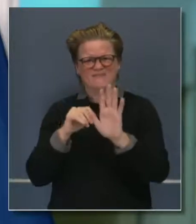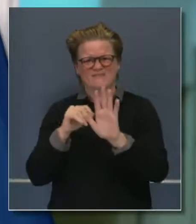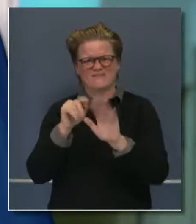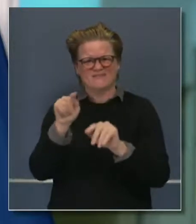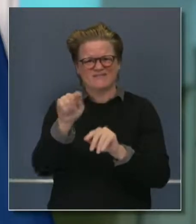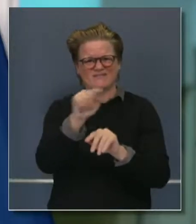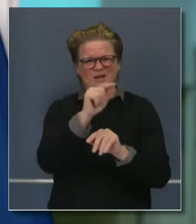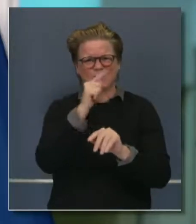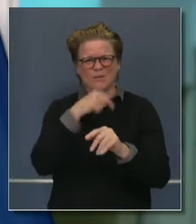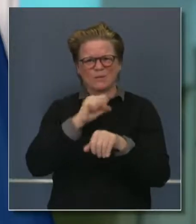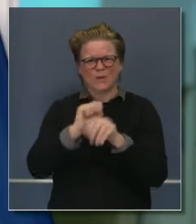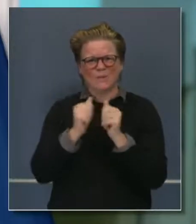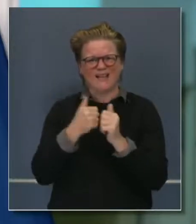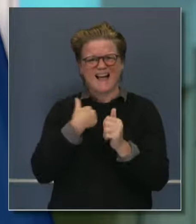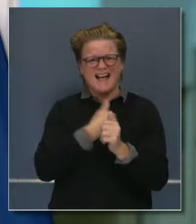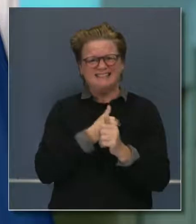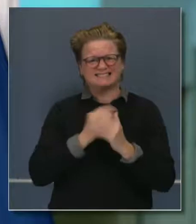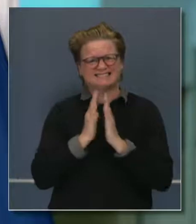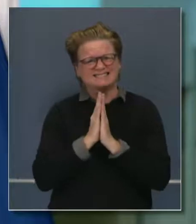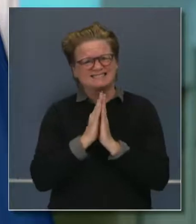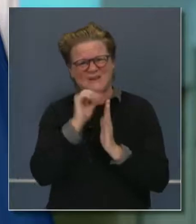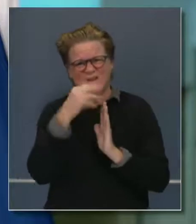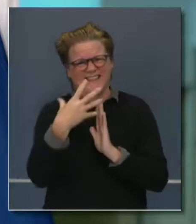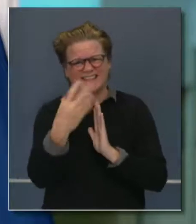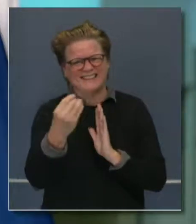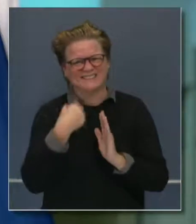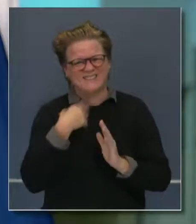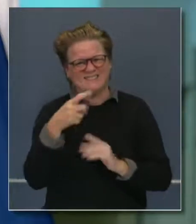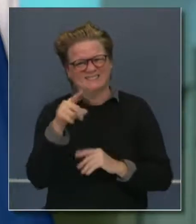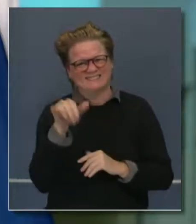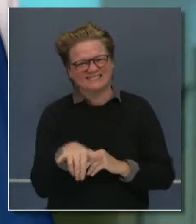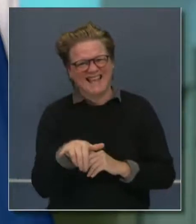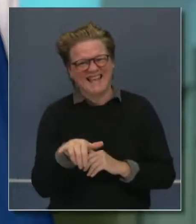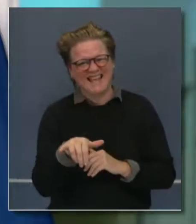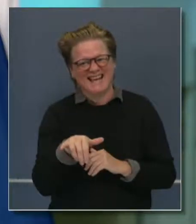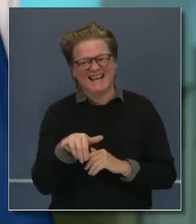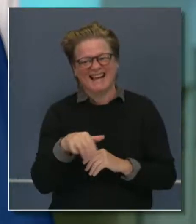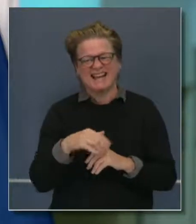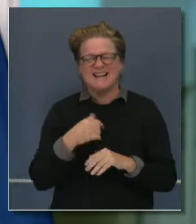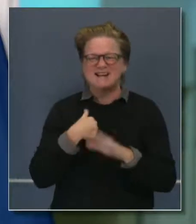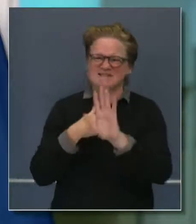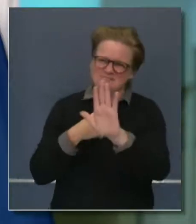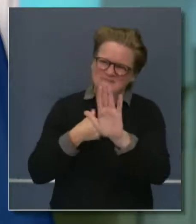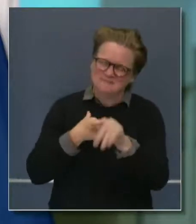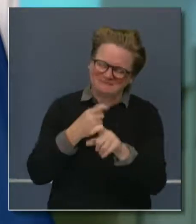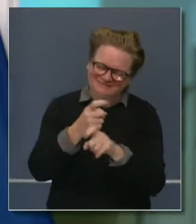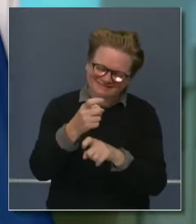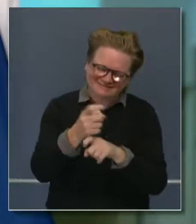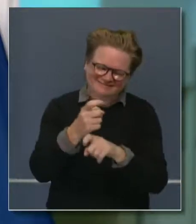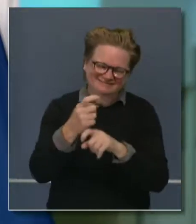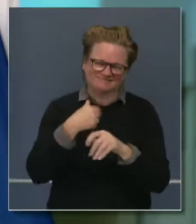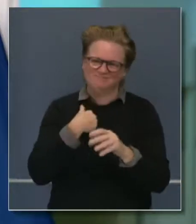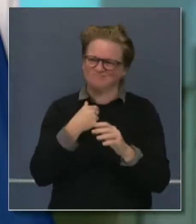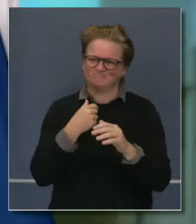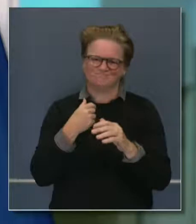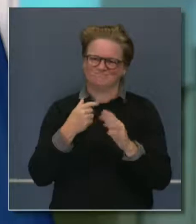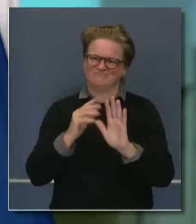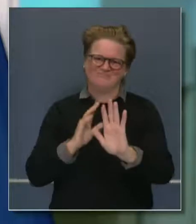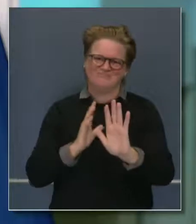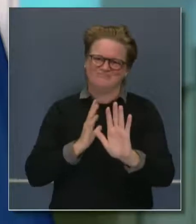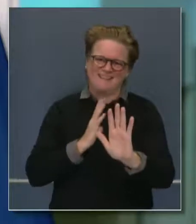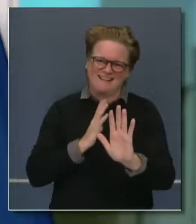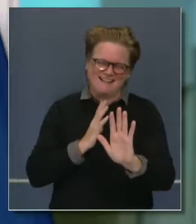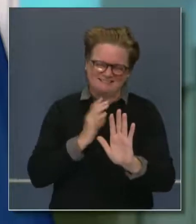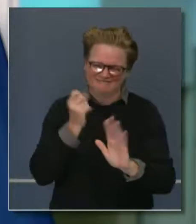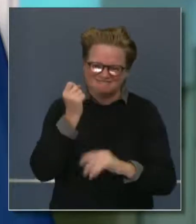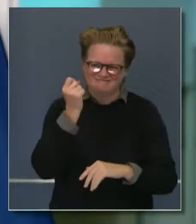slightly tongue-in-cheek. I want to support whatever they choose, but we have some really talented people, and it's wonderful to see some of